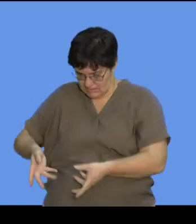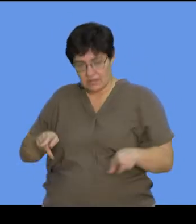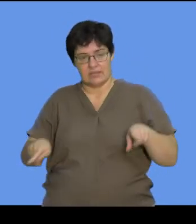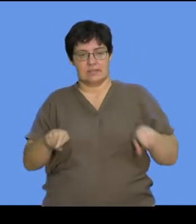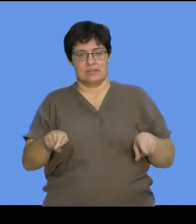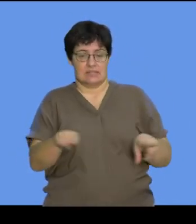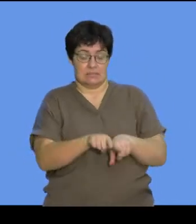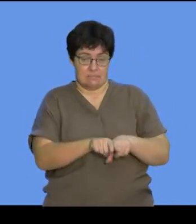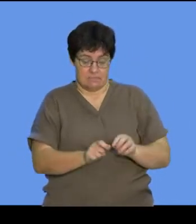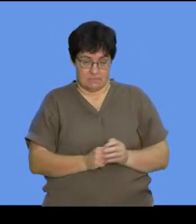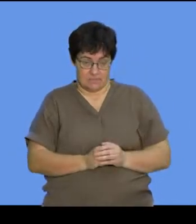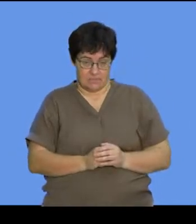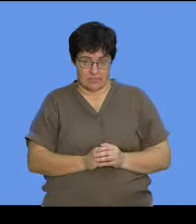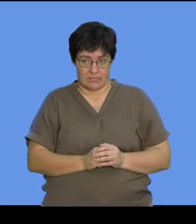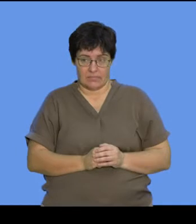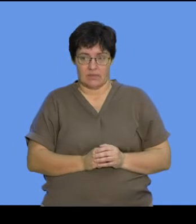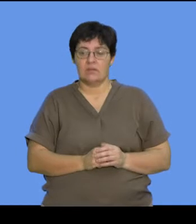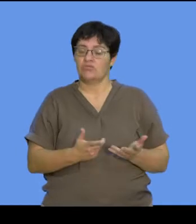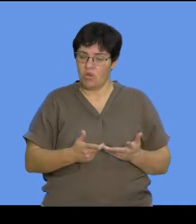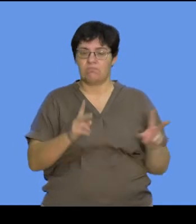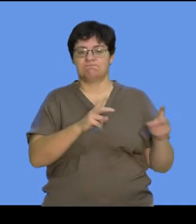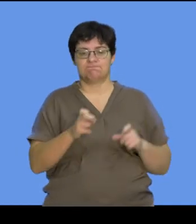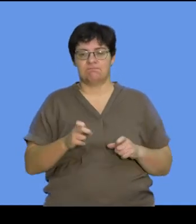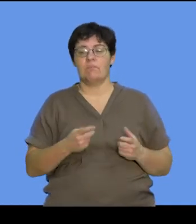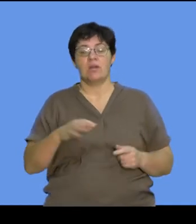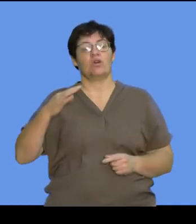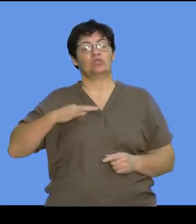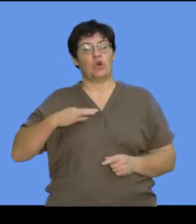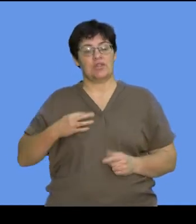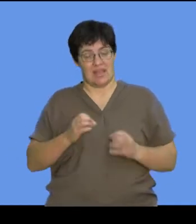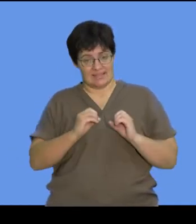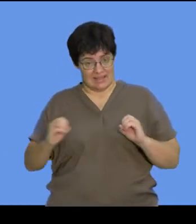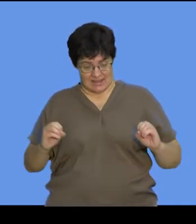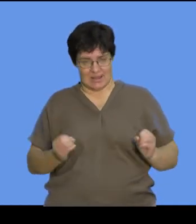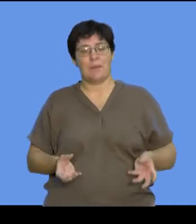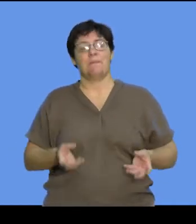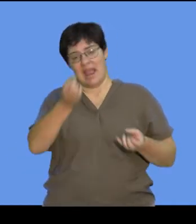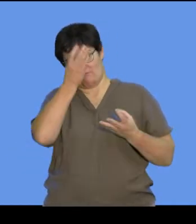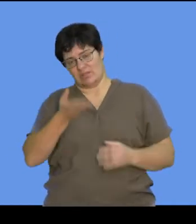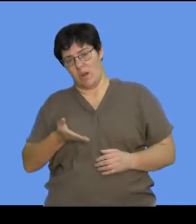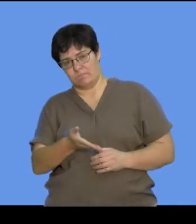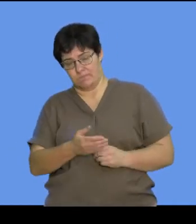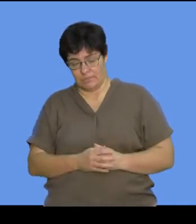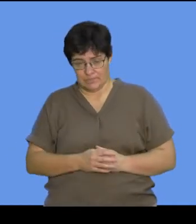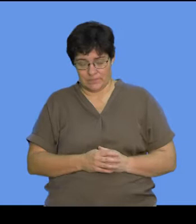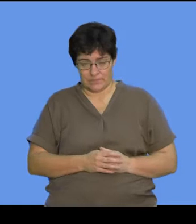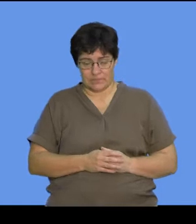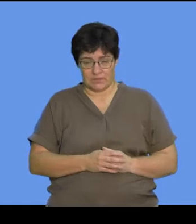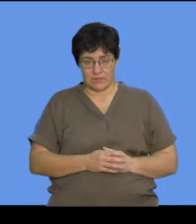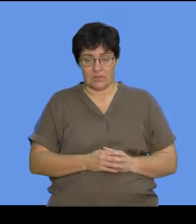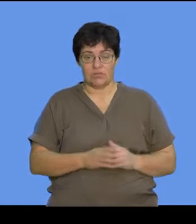it's important that that information is copied so that these daughter cells have that information. And so that copying process